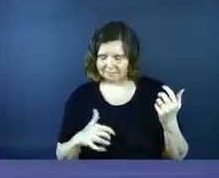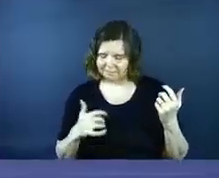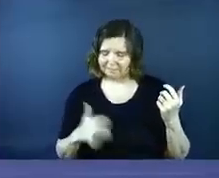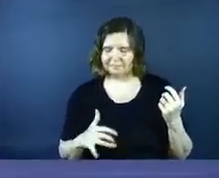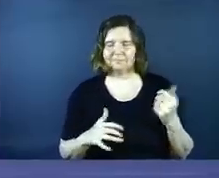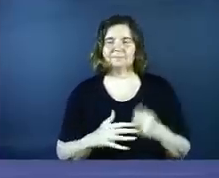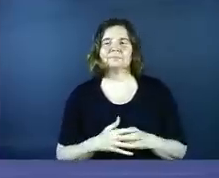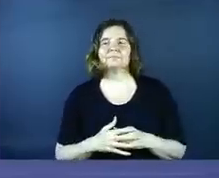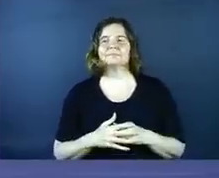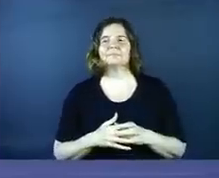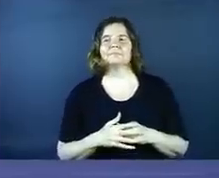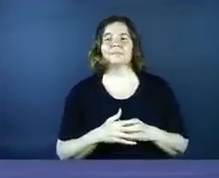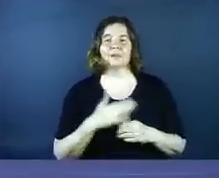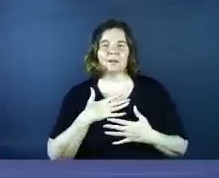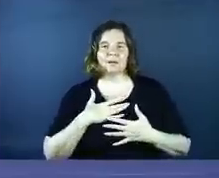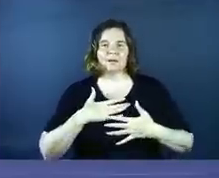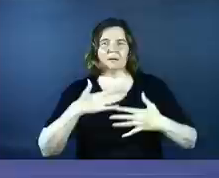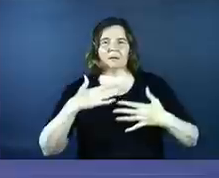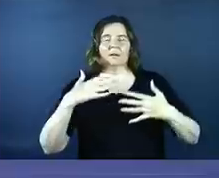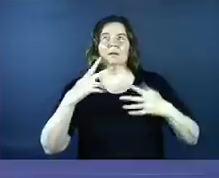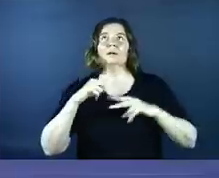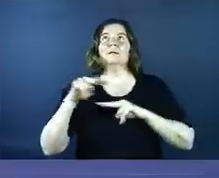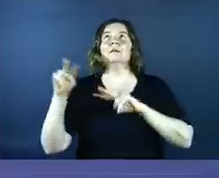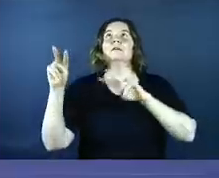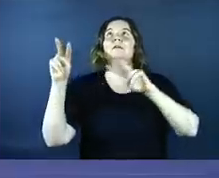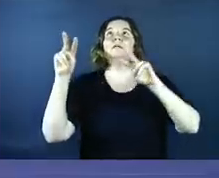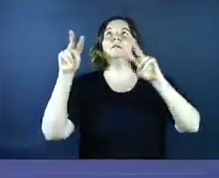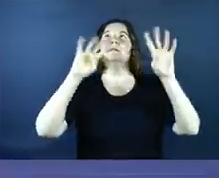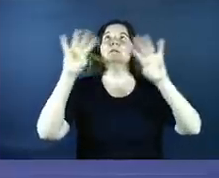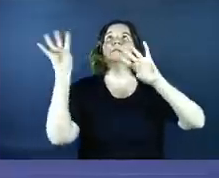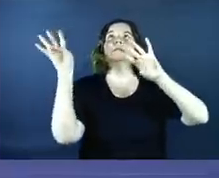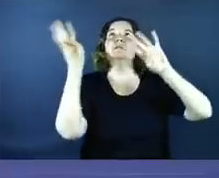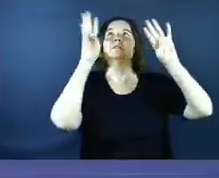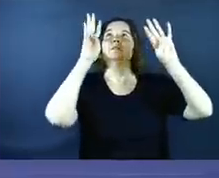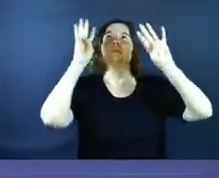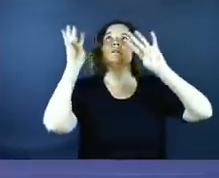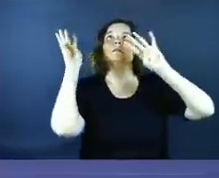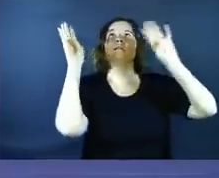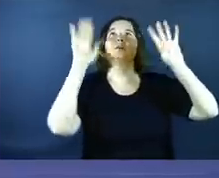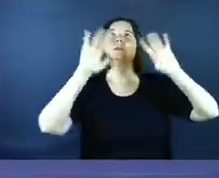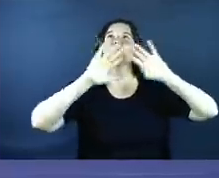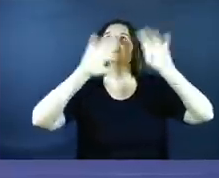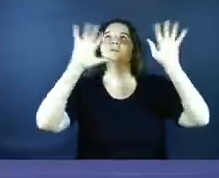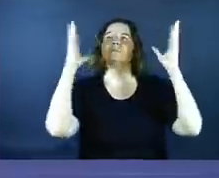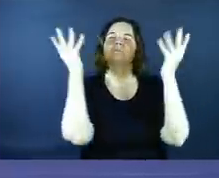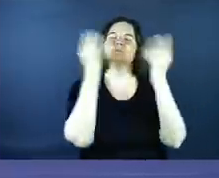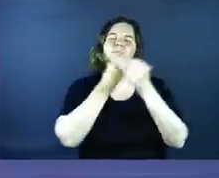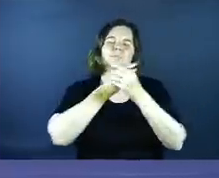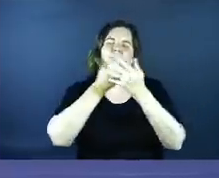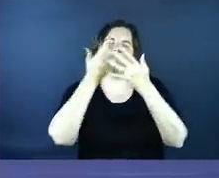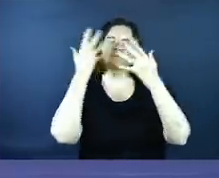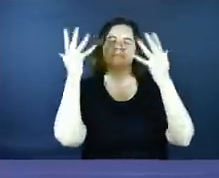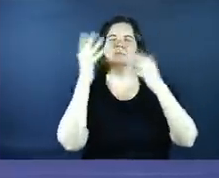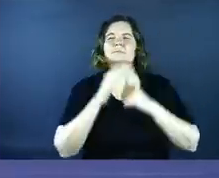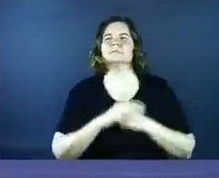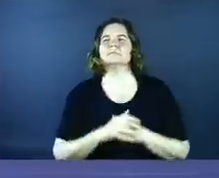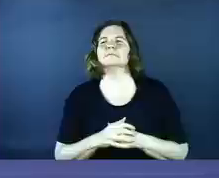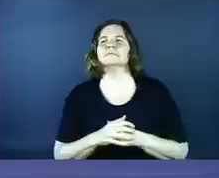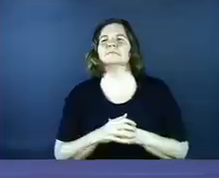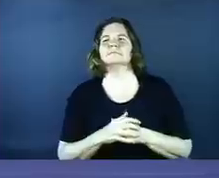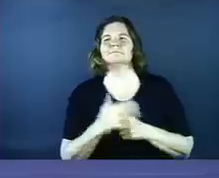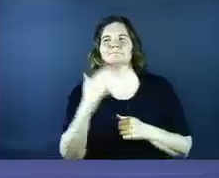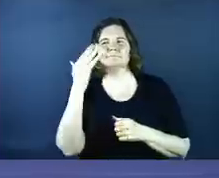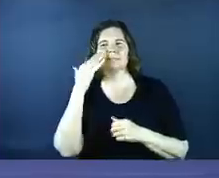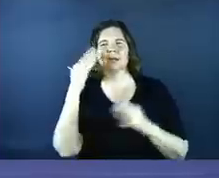love. I draw my breath under his created winds, swept sky.